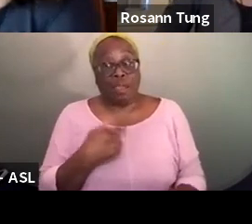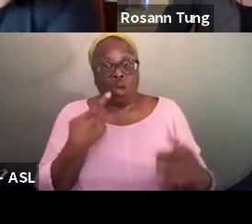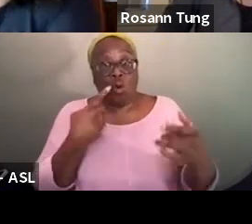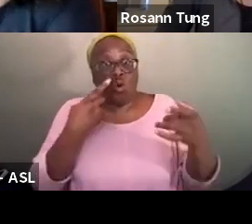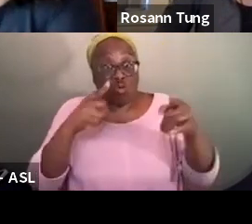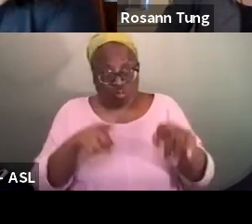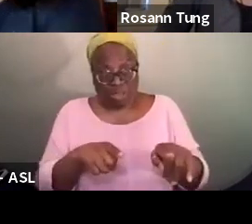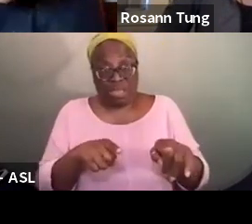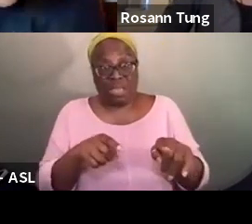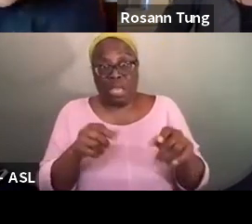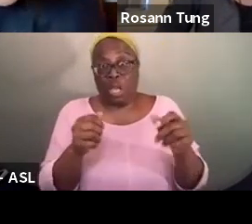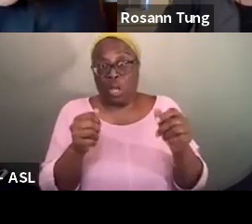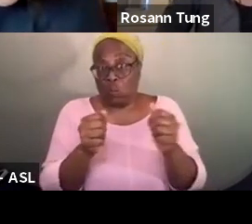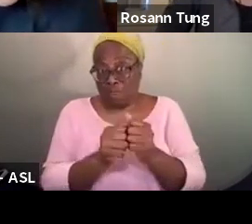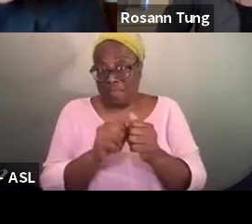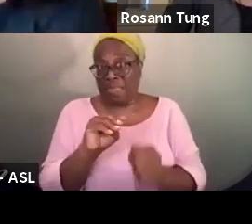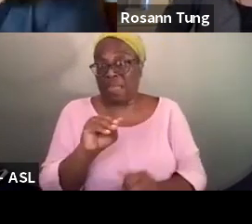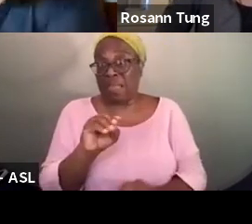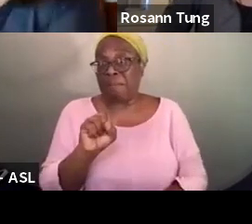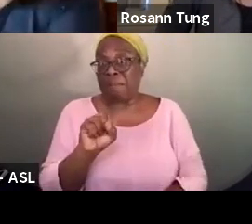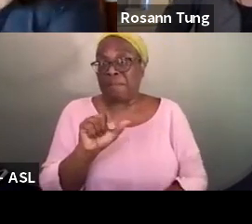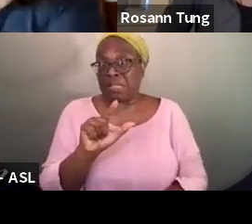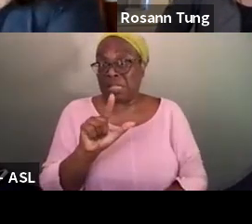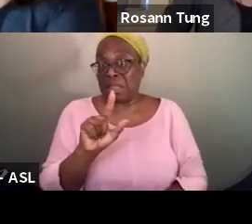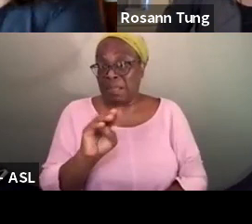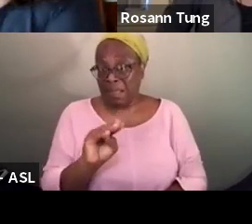Ms. Lum and Dr.